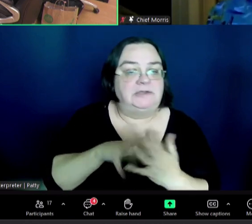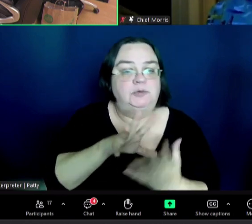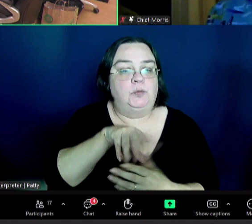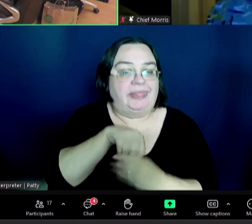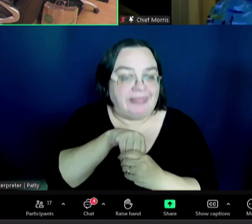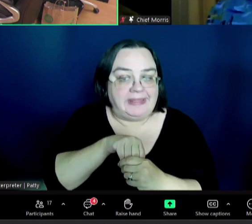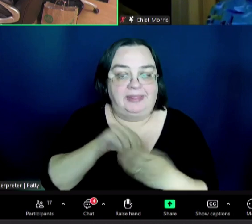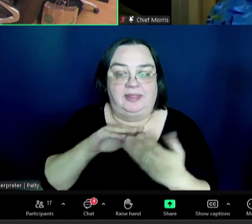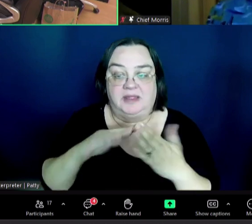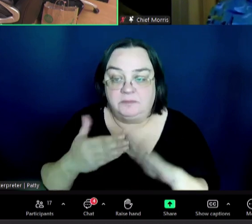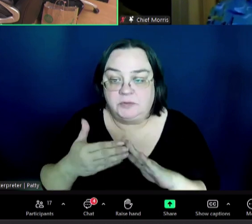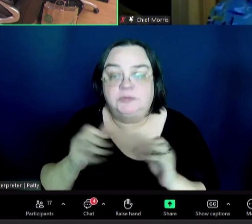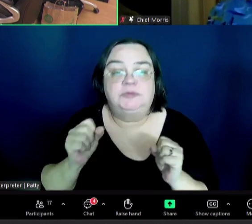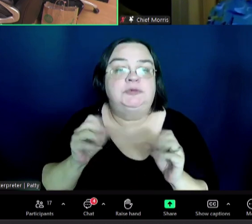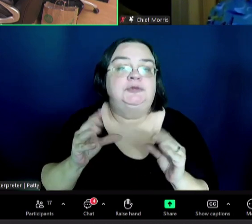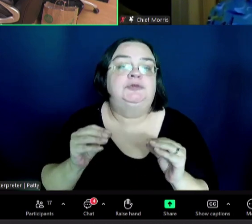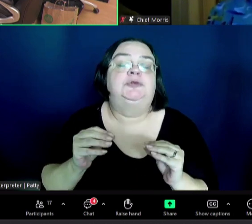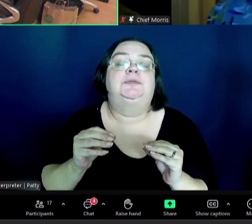So they're not